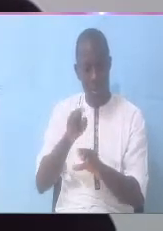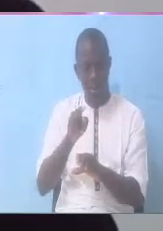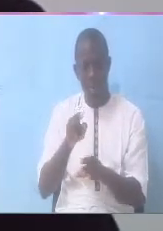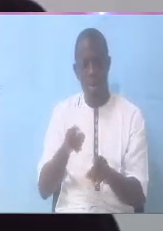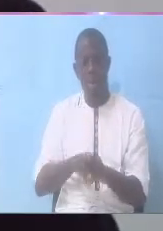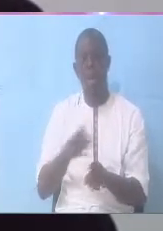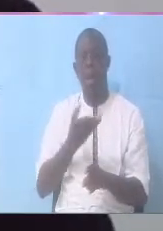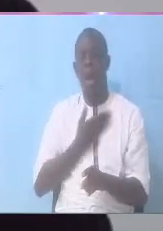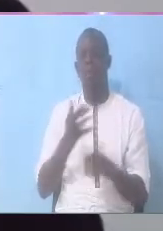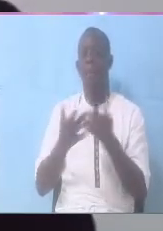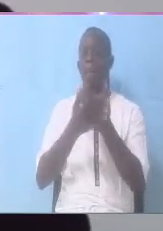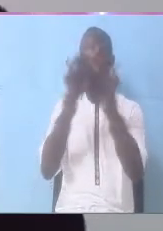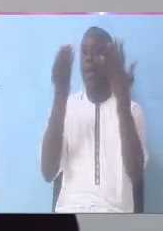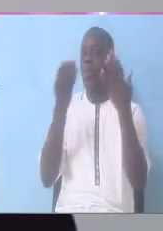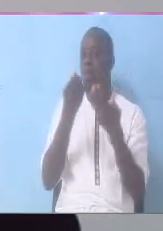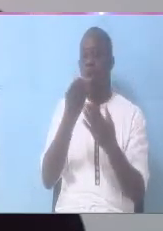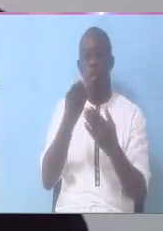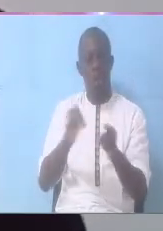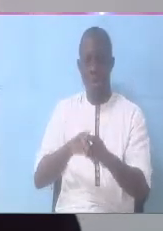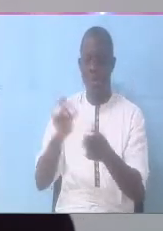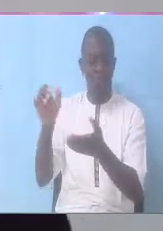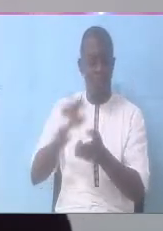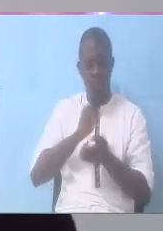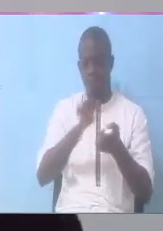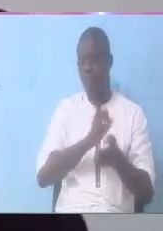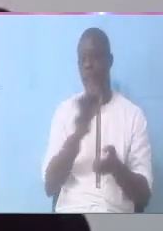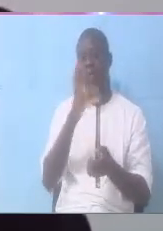lot of money was taken from them.